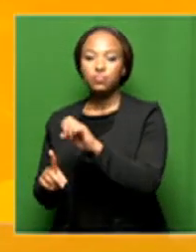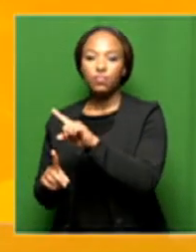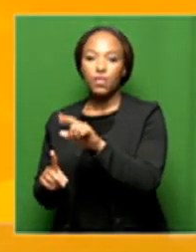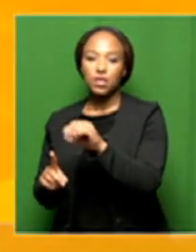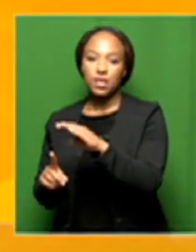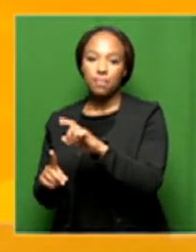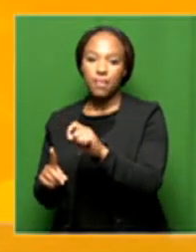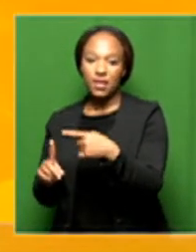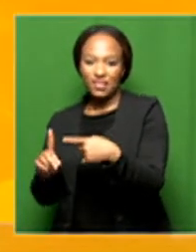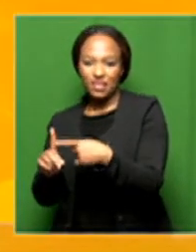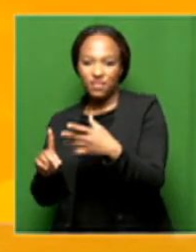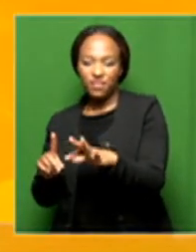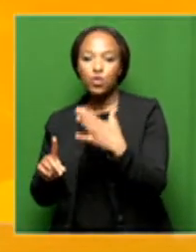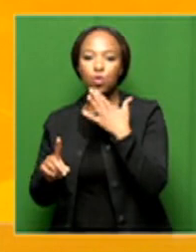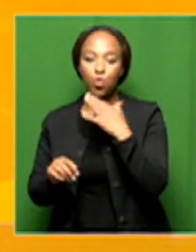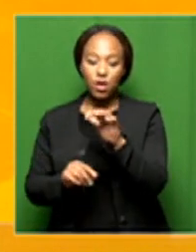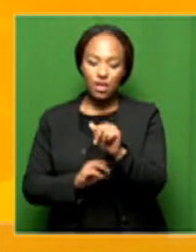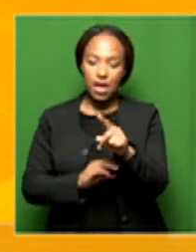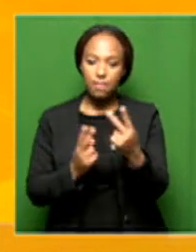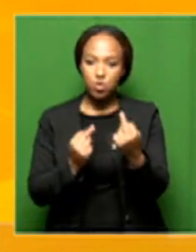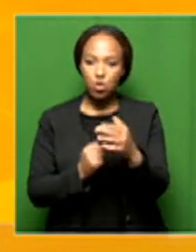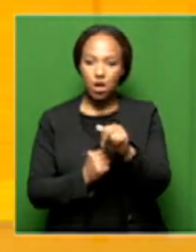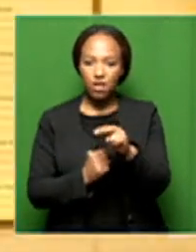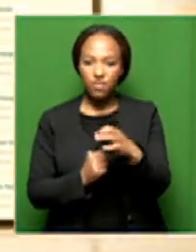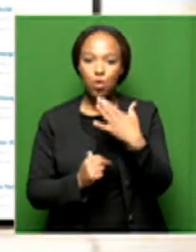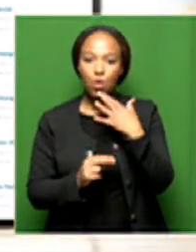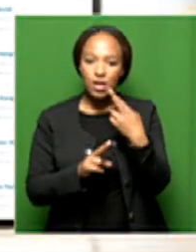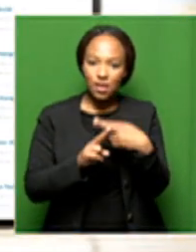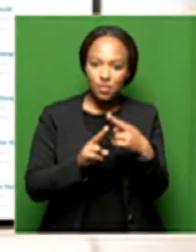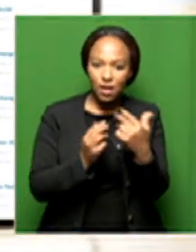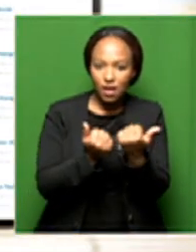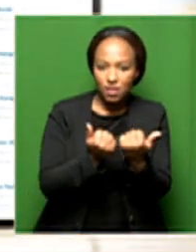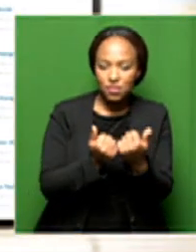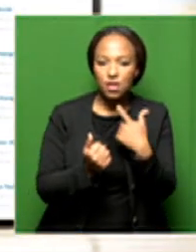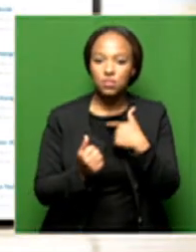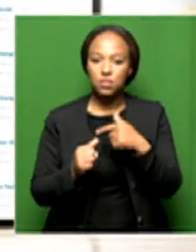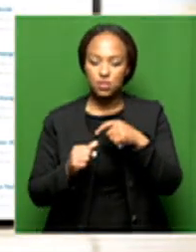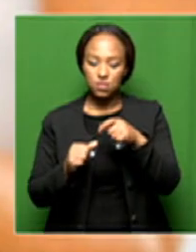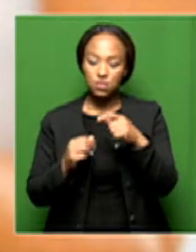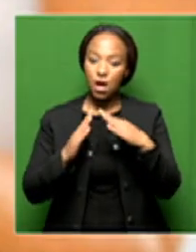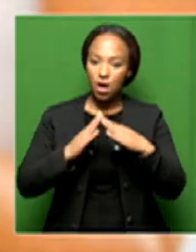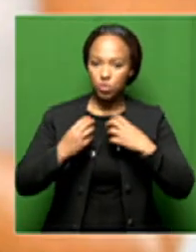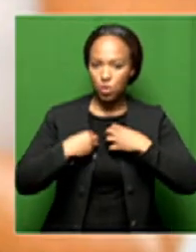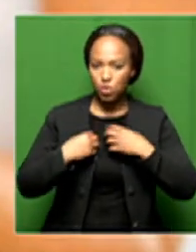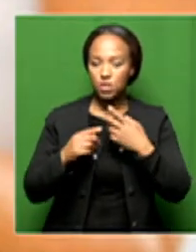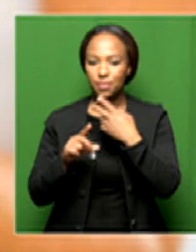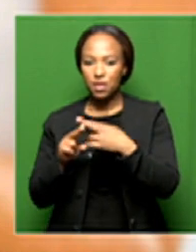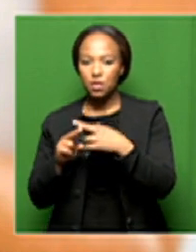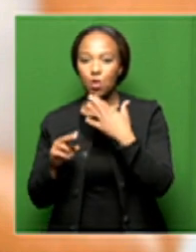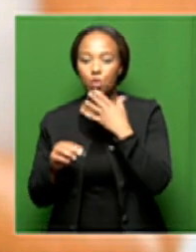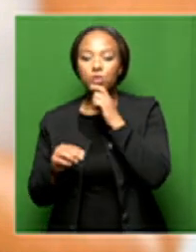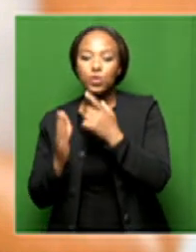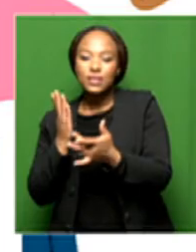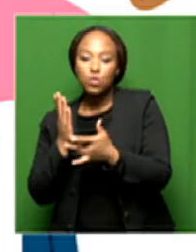to us about the new Averly app, which assists rental agents, property owners and tenants alike to use the technology and